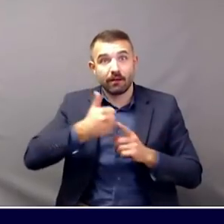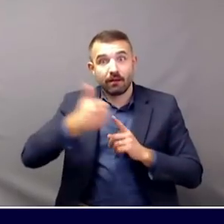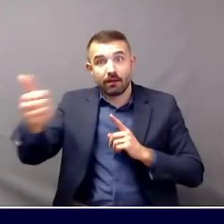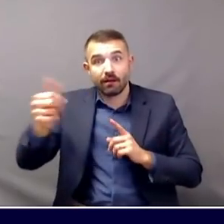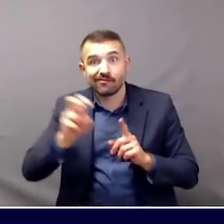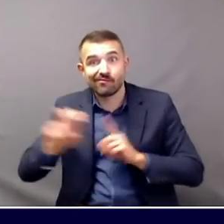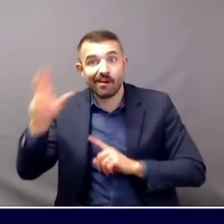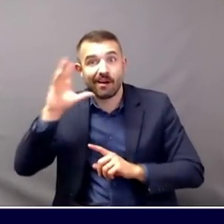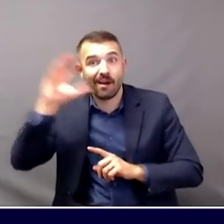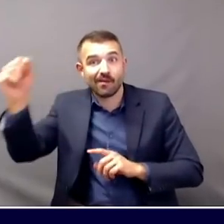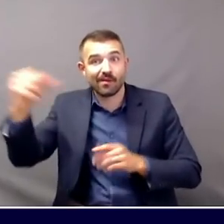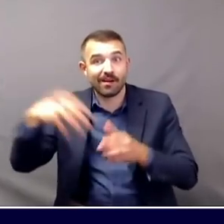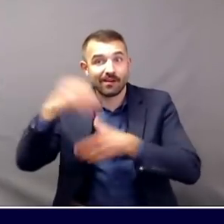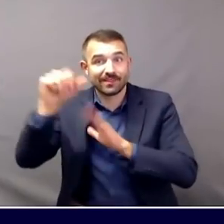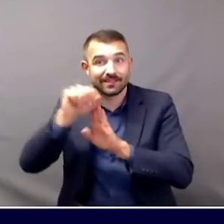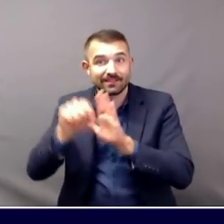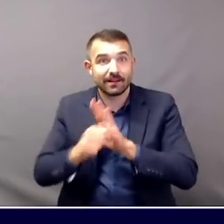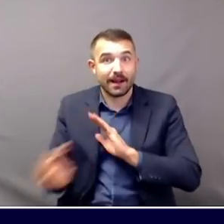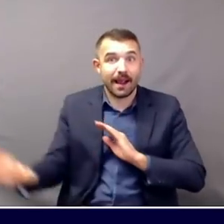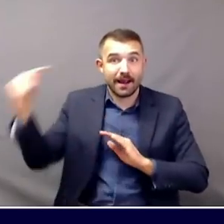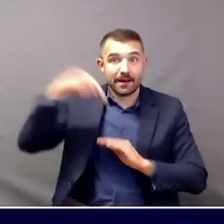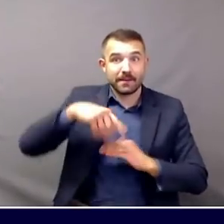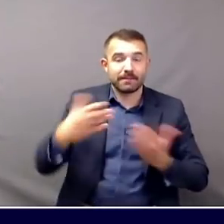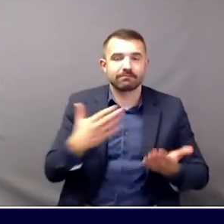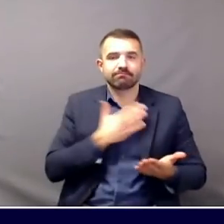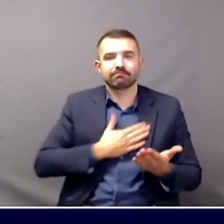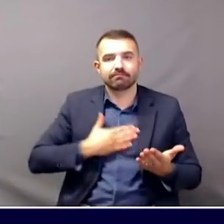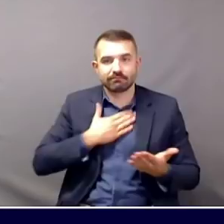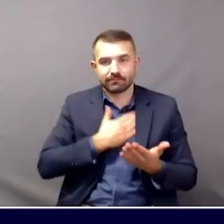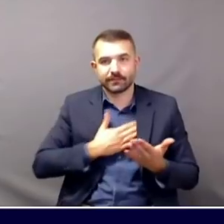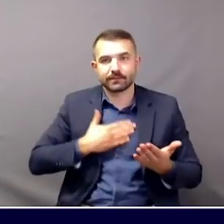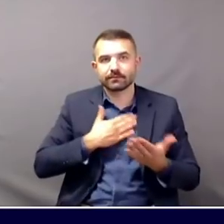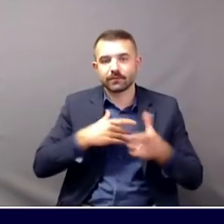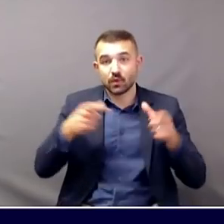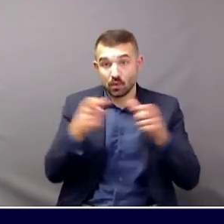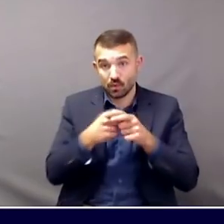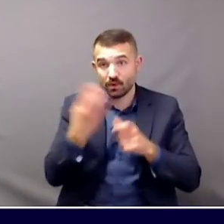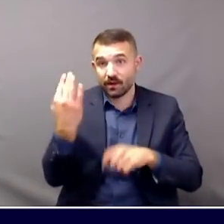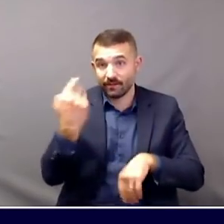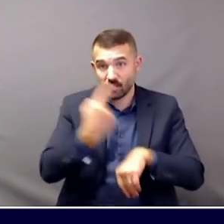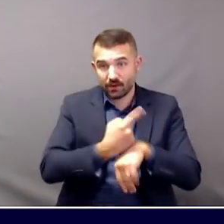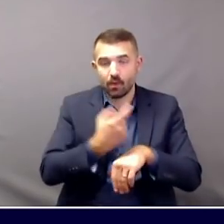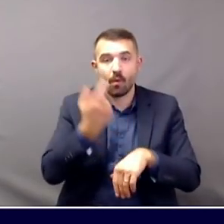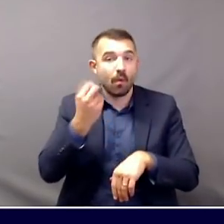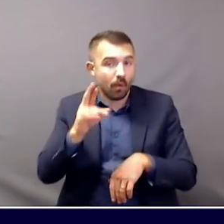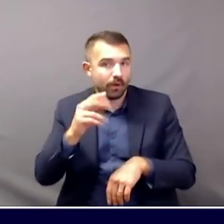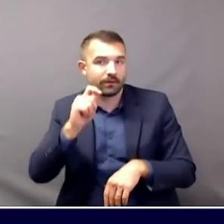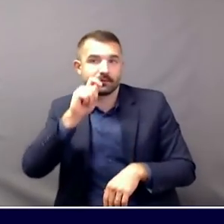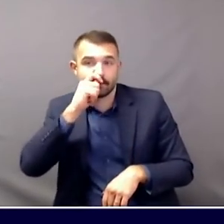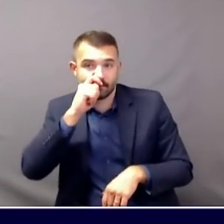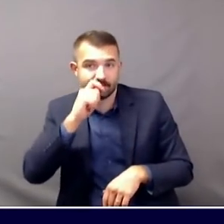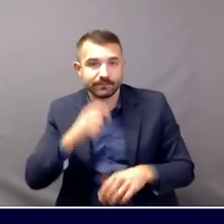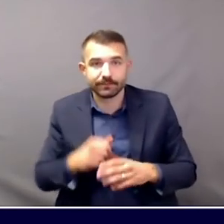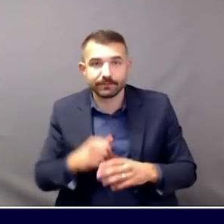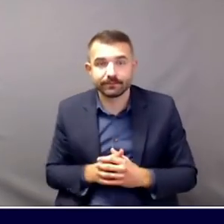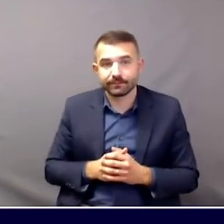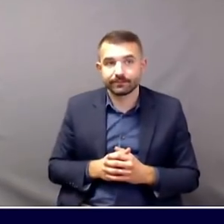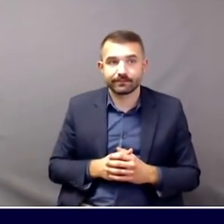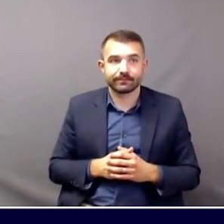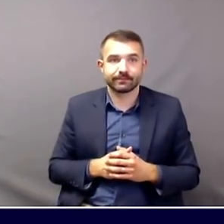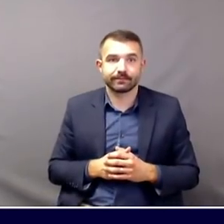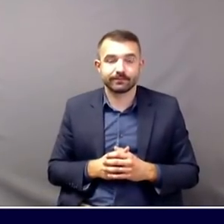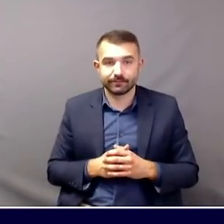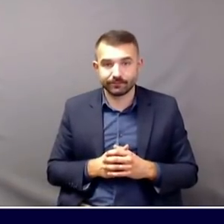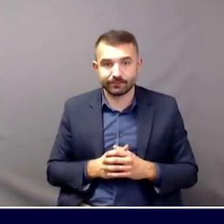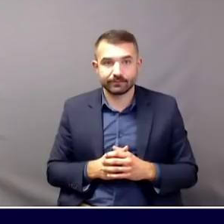higher COVID-19 than here, you should quarantine or test in any case, but especially if you're coming from all